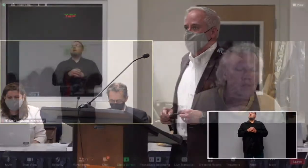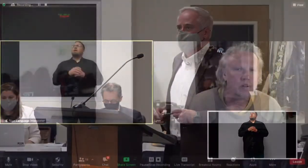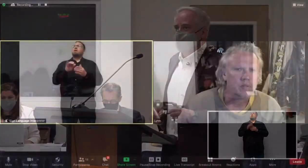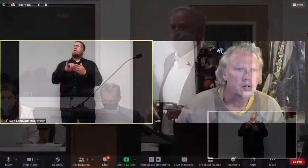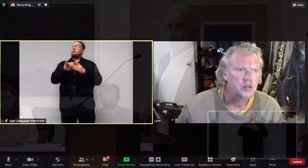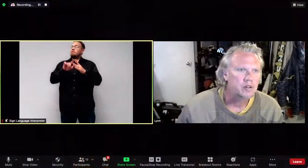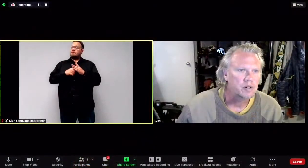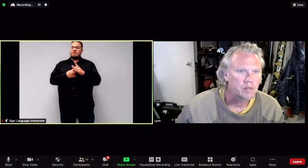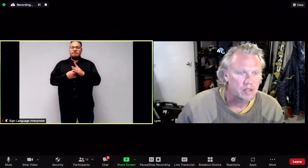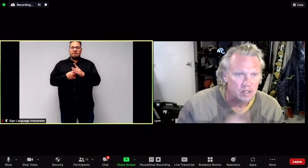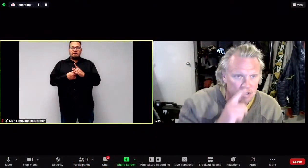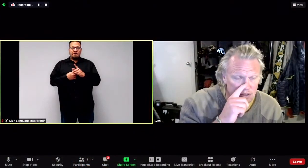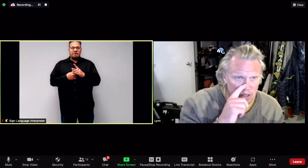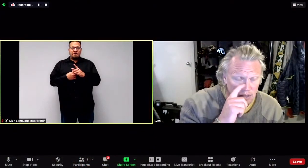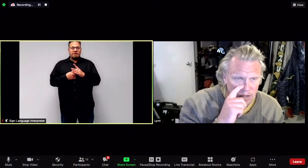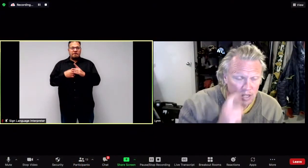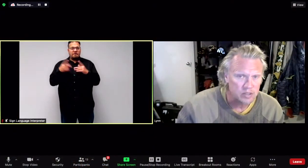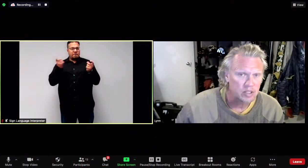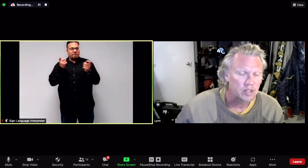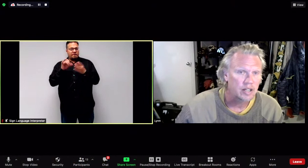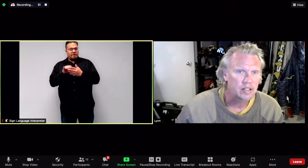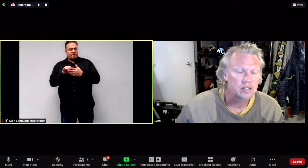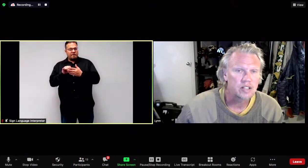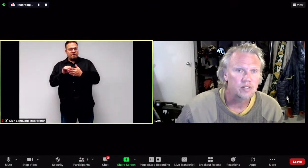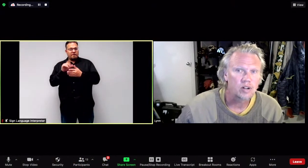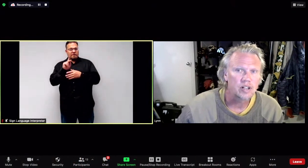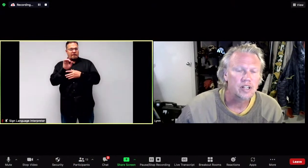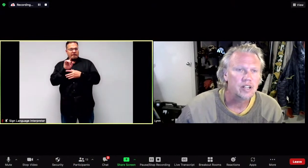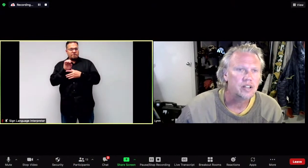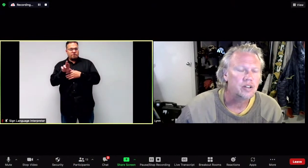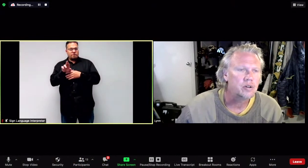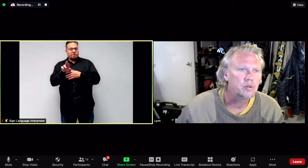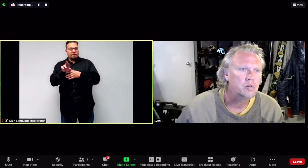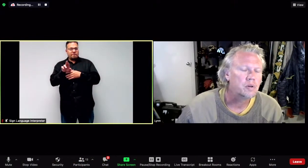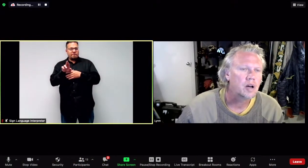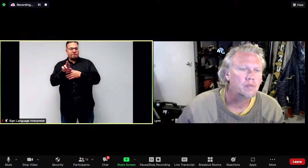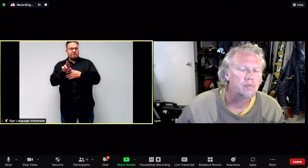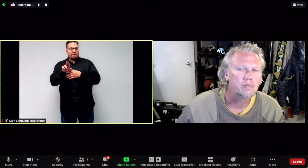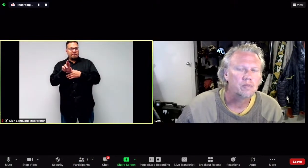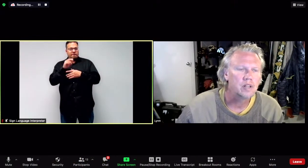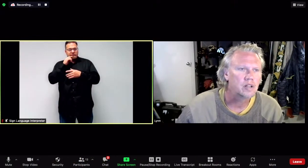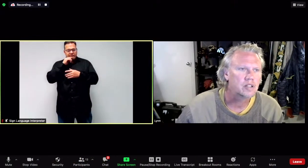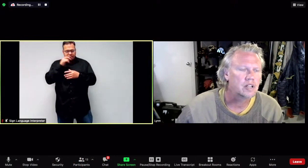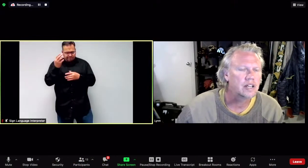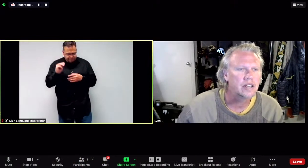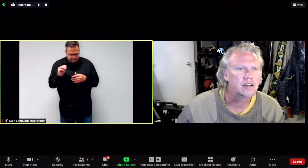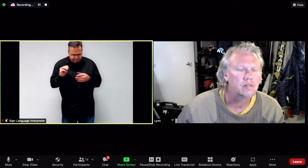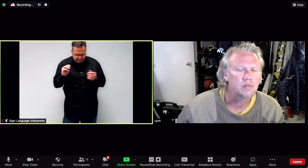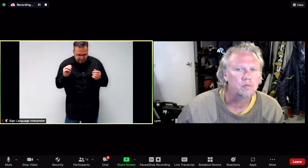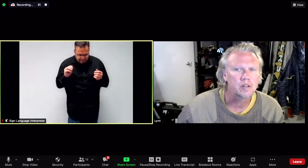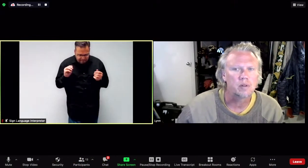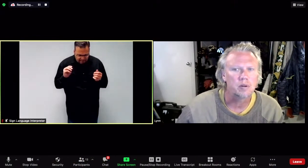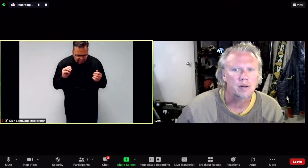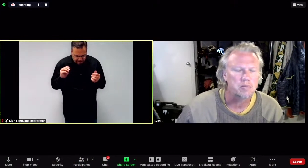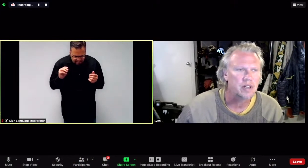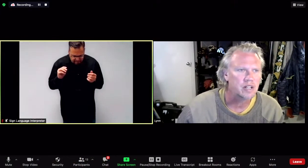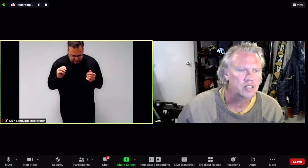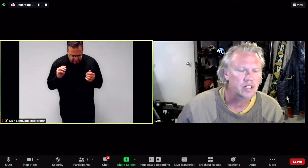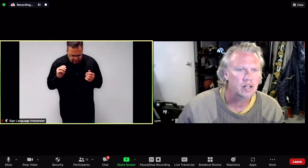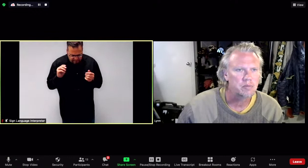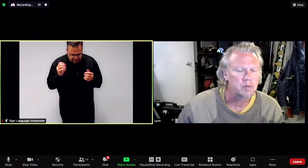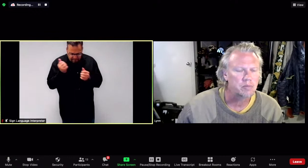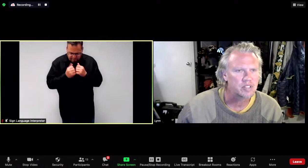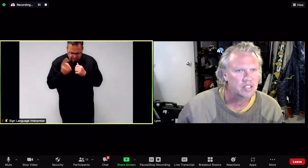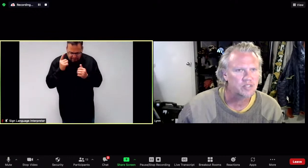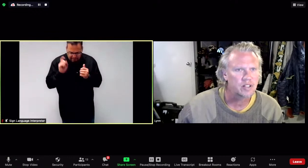beginning, when we were dealing with the city of Keizer and the state of Oregon DEQ, we looked, and again, what everybody needs